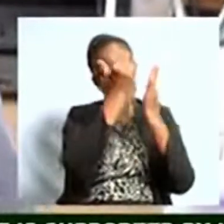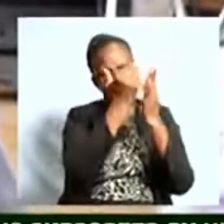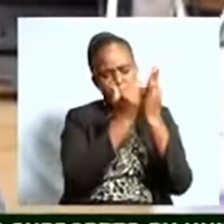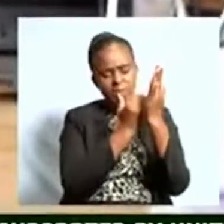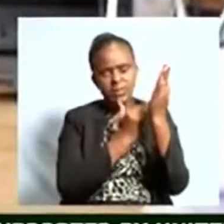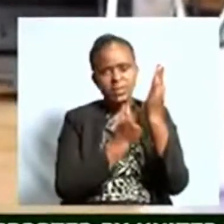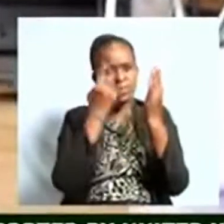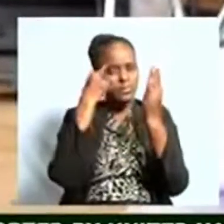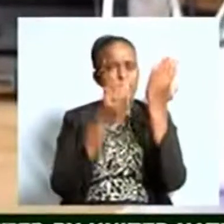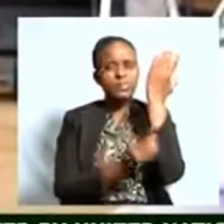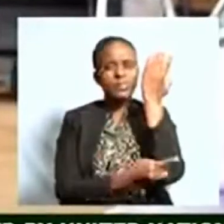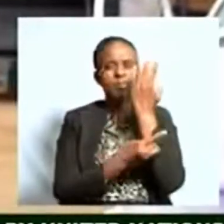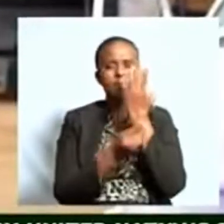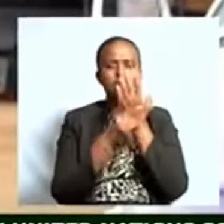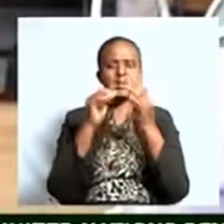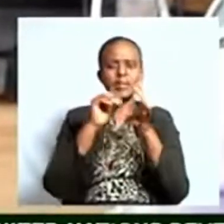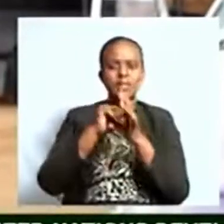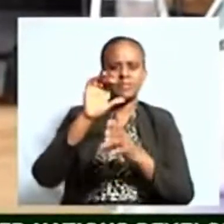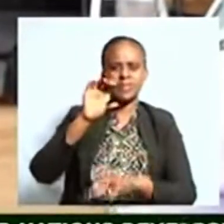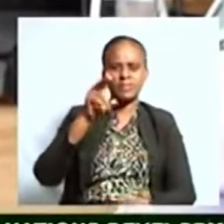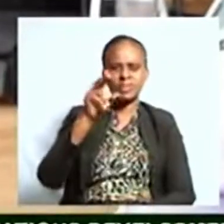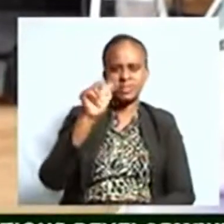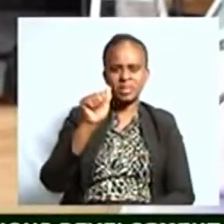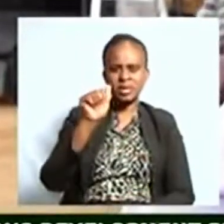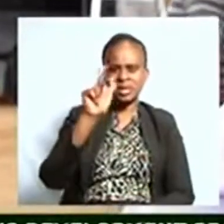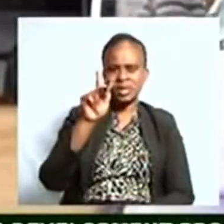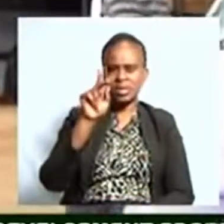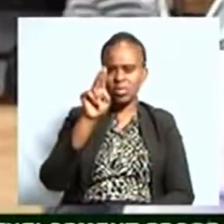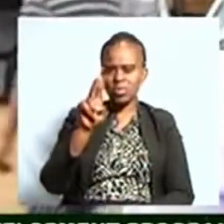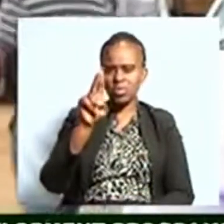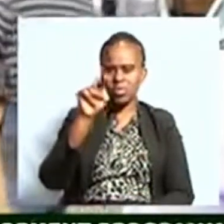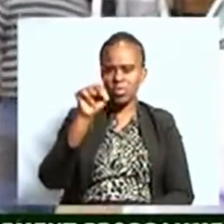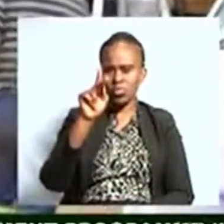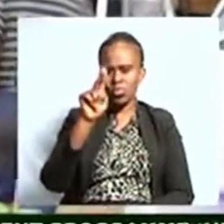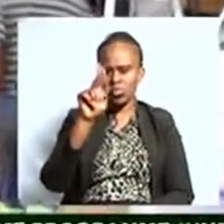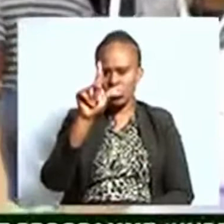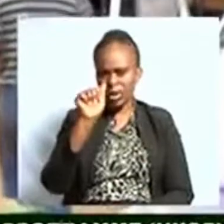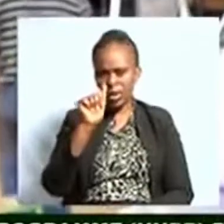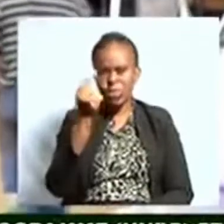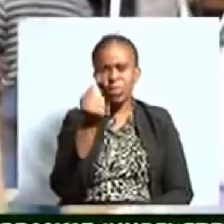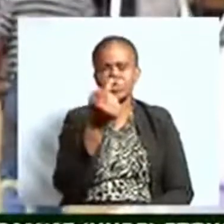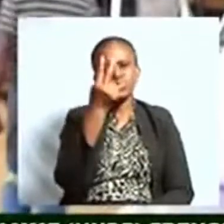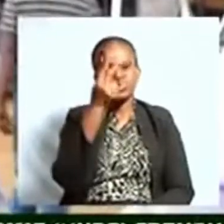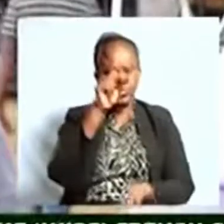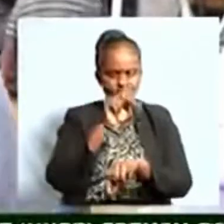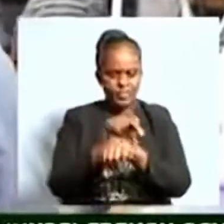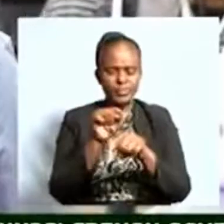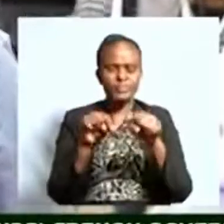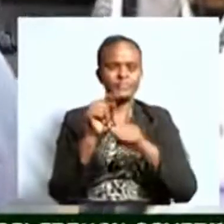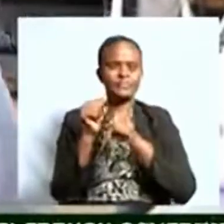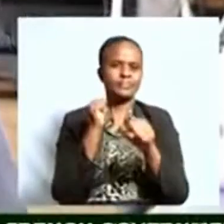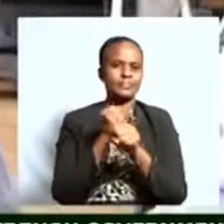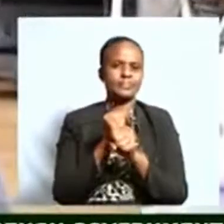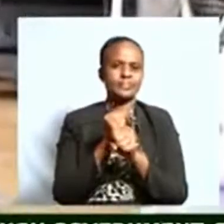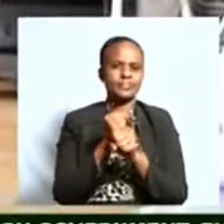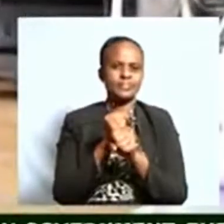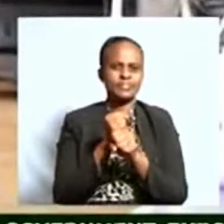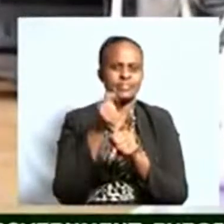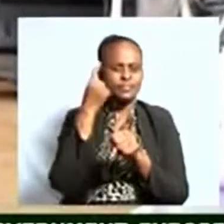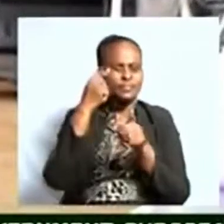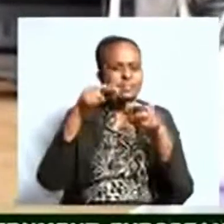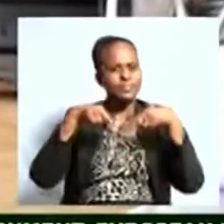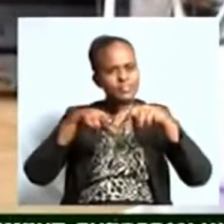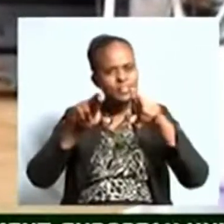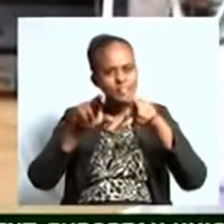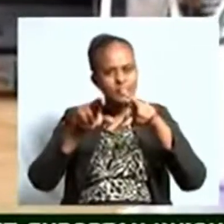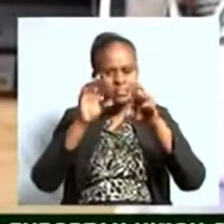in Chakunkula, we have only been given 2 projects this year. It's for the road that